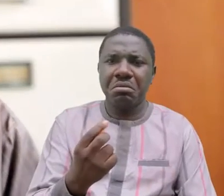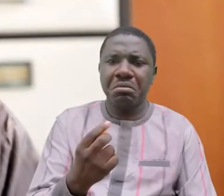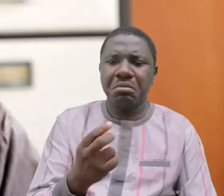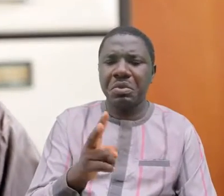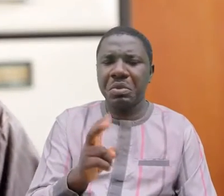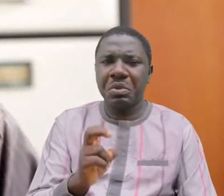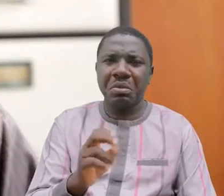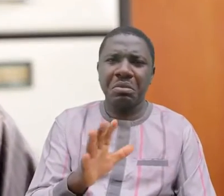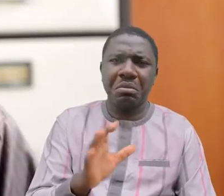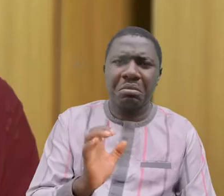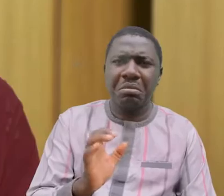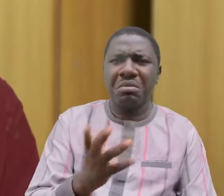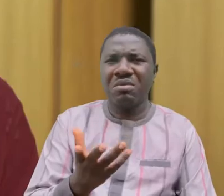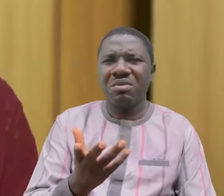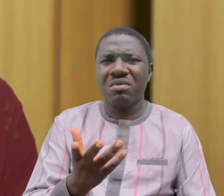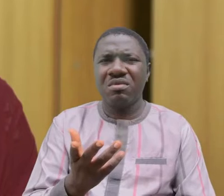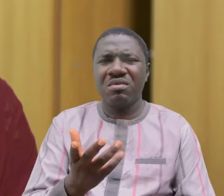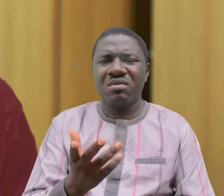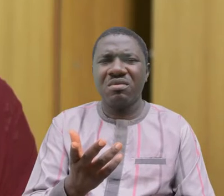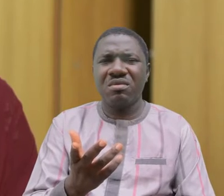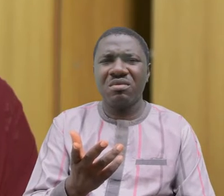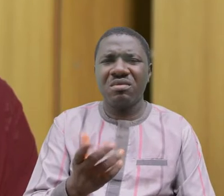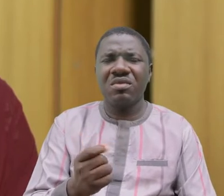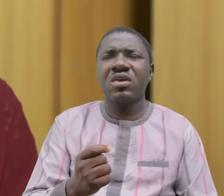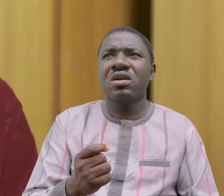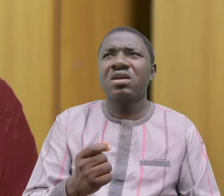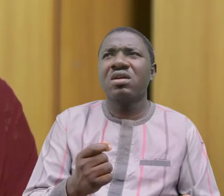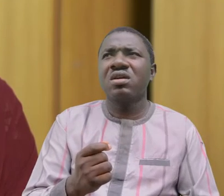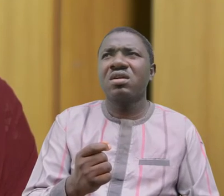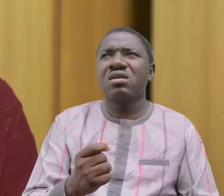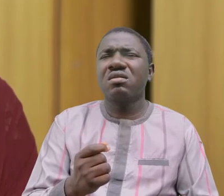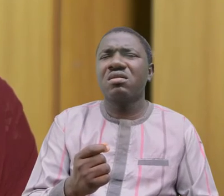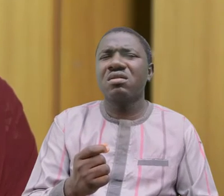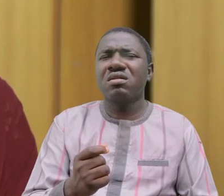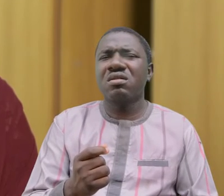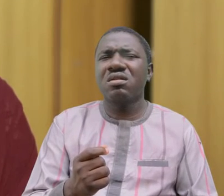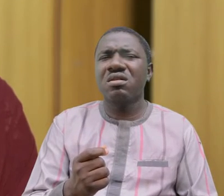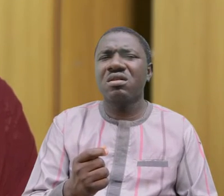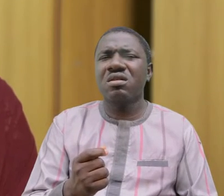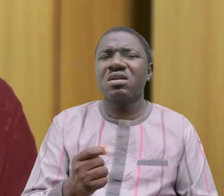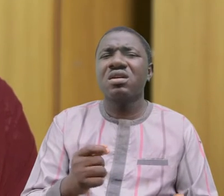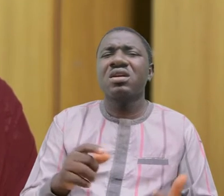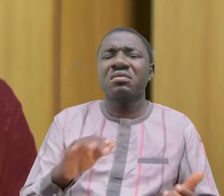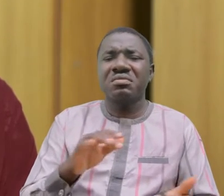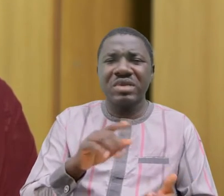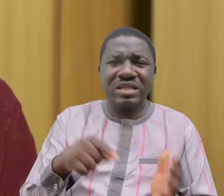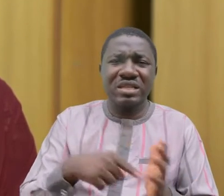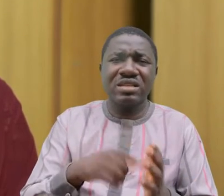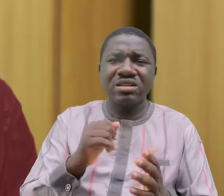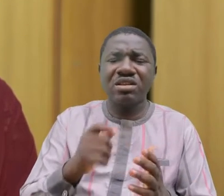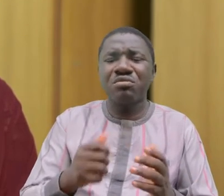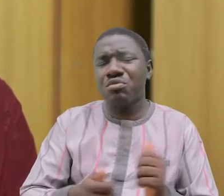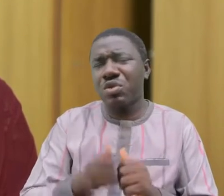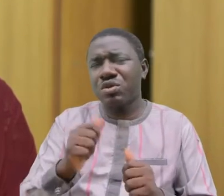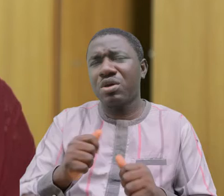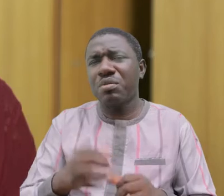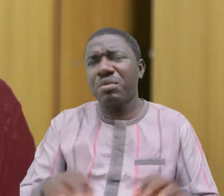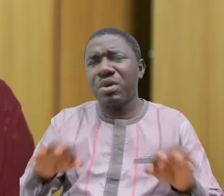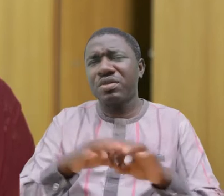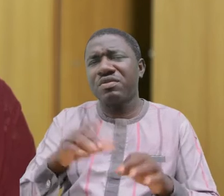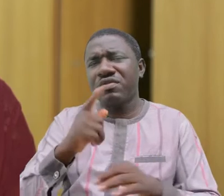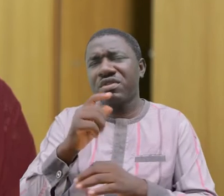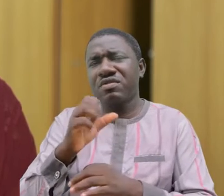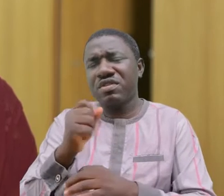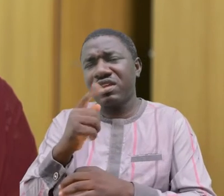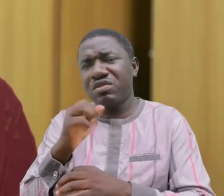200, 500 throughout the year. Social protection is a multi-sectoral sector. It involves everybody. It's not just